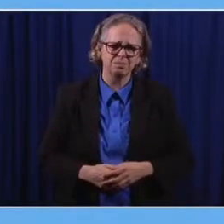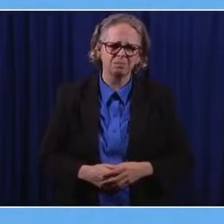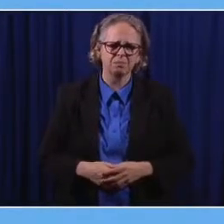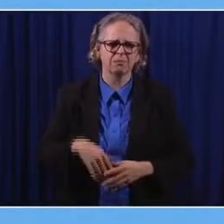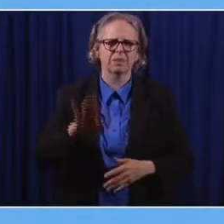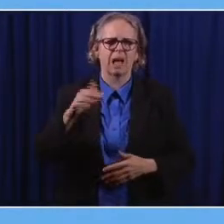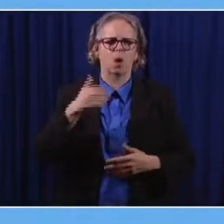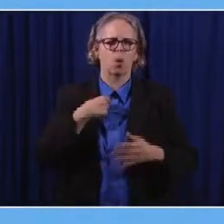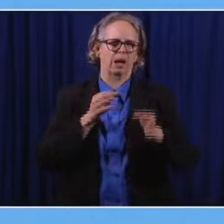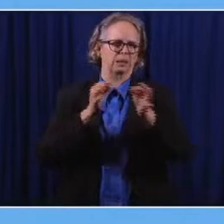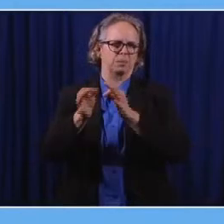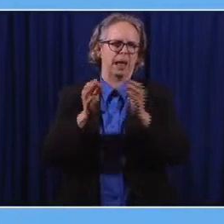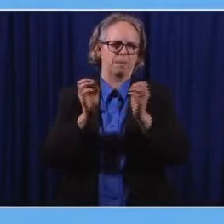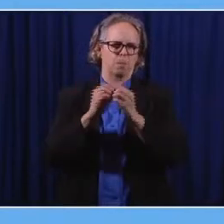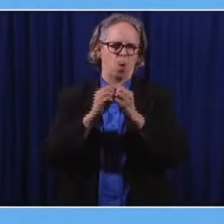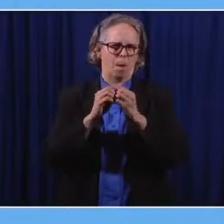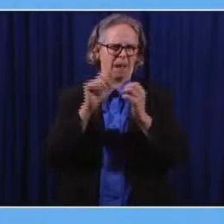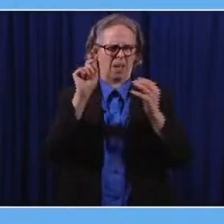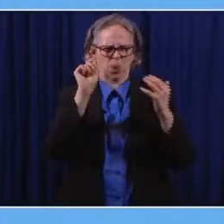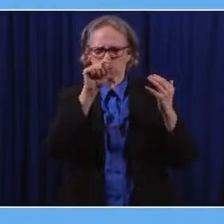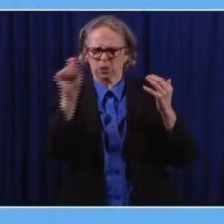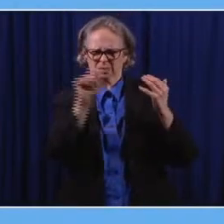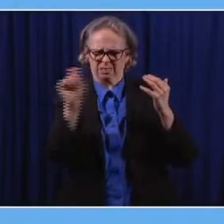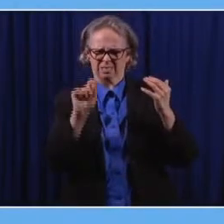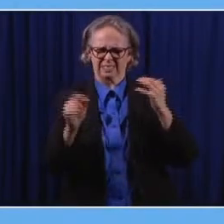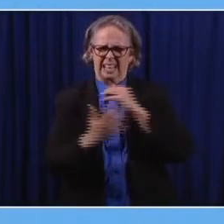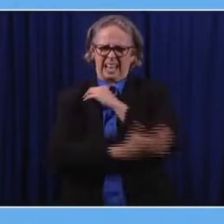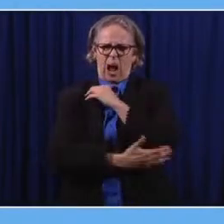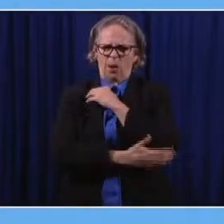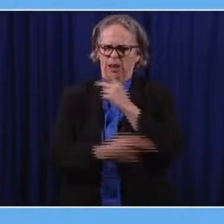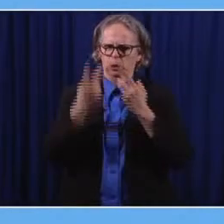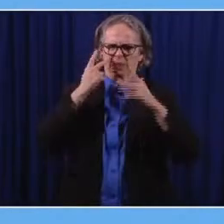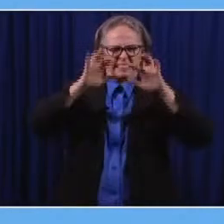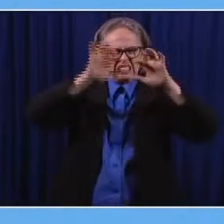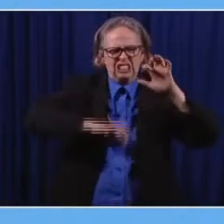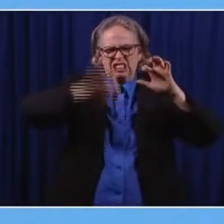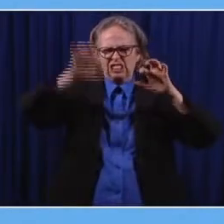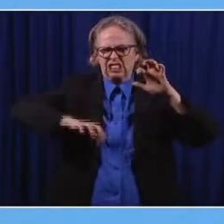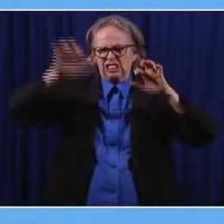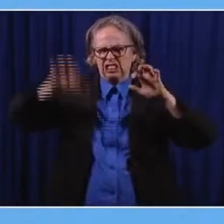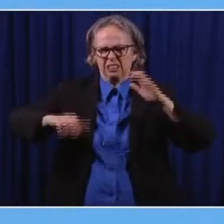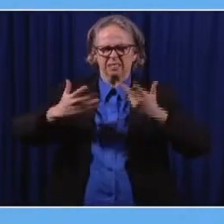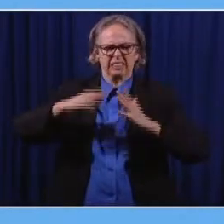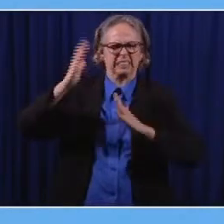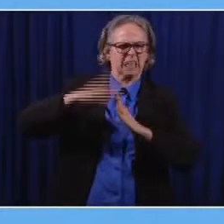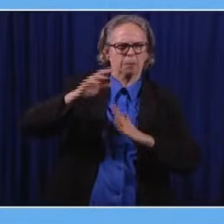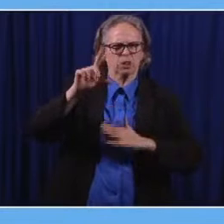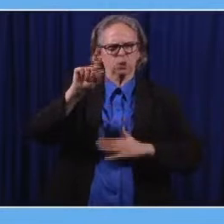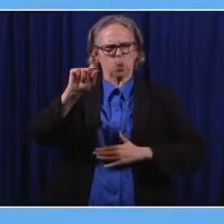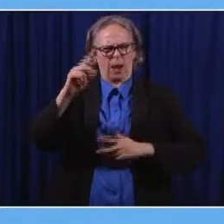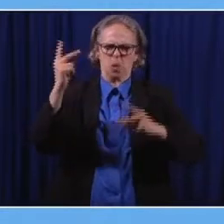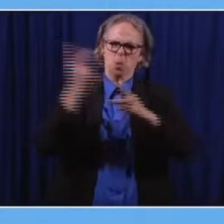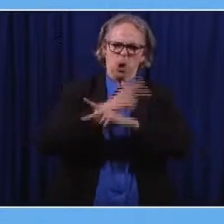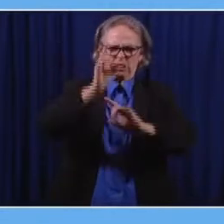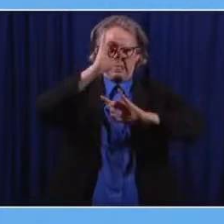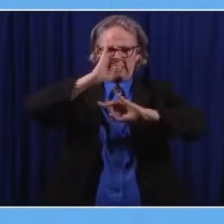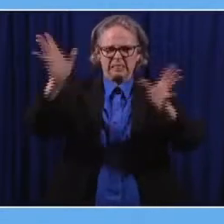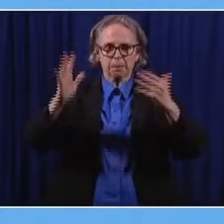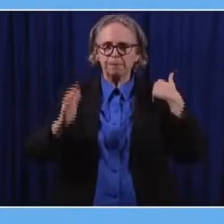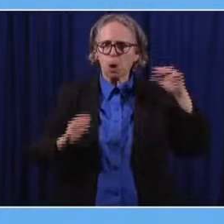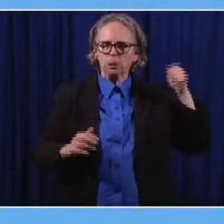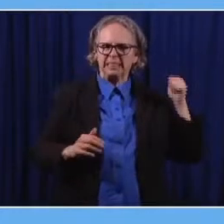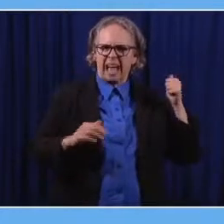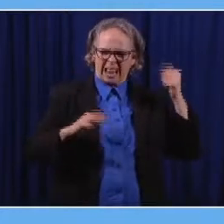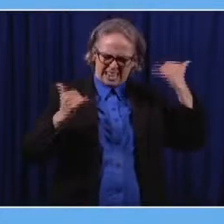again, this is a list of the top 20 counties. Putnam These are in order: Putnam, Mercer,